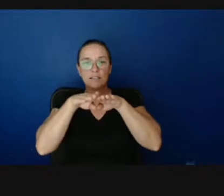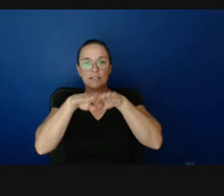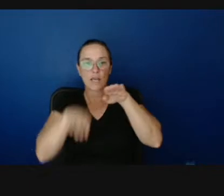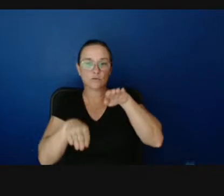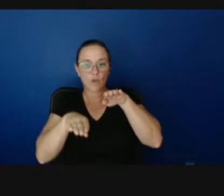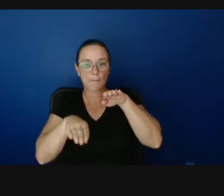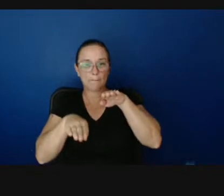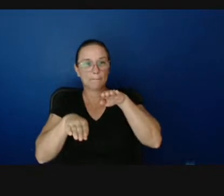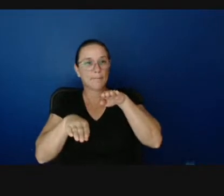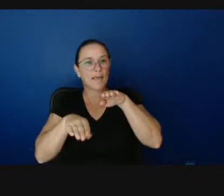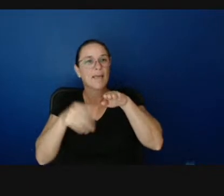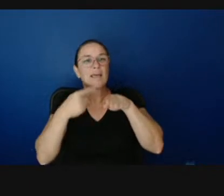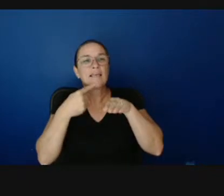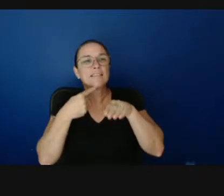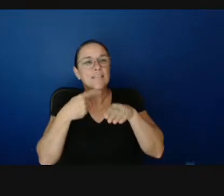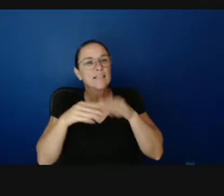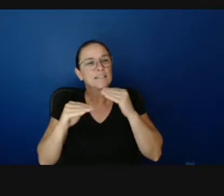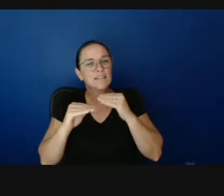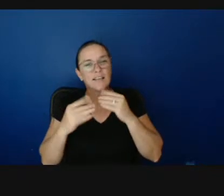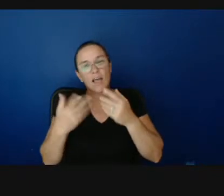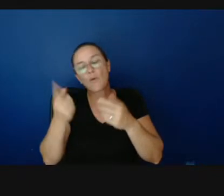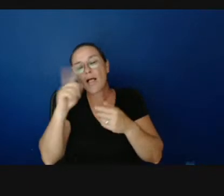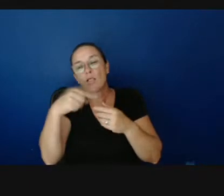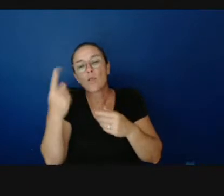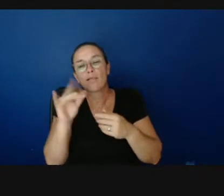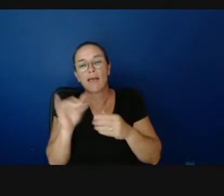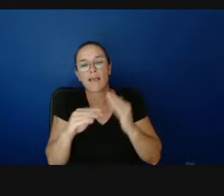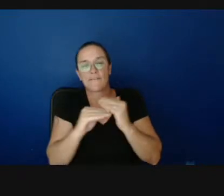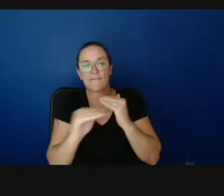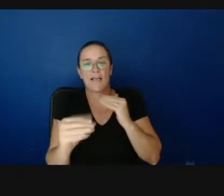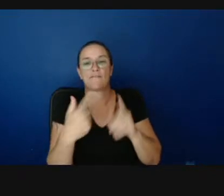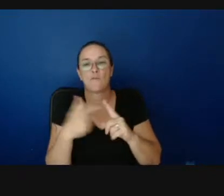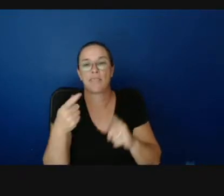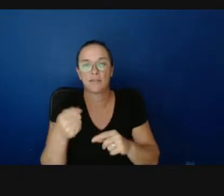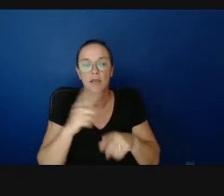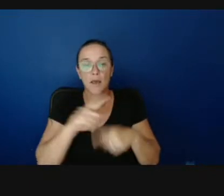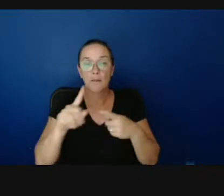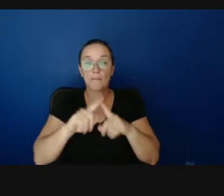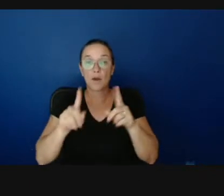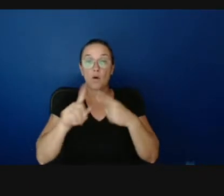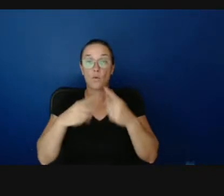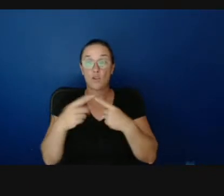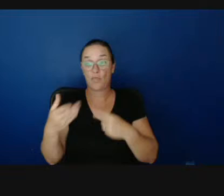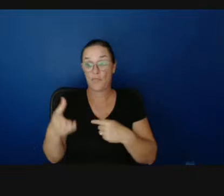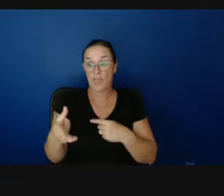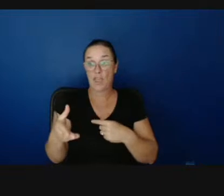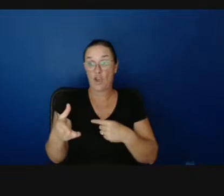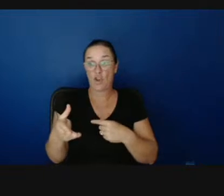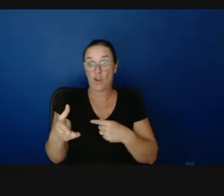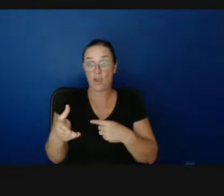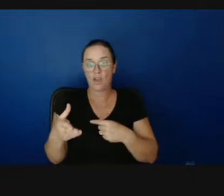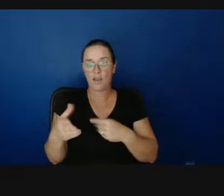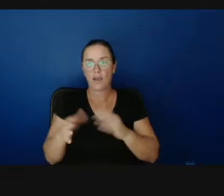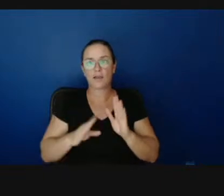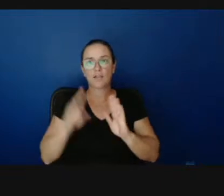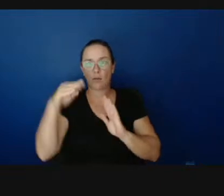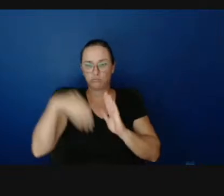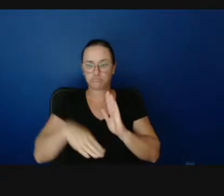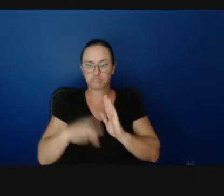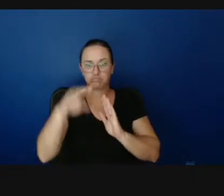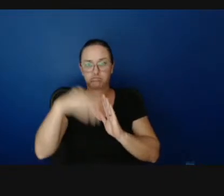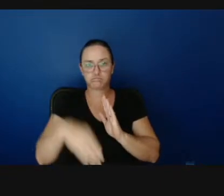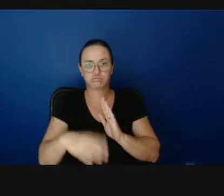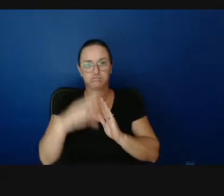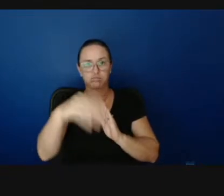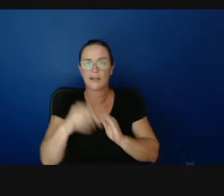flat from this perspective, from this digital elevation model. But when you're down there, there's just really quite a lot of topography. So